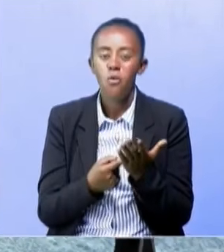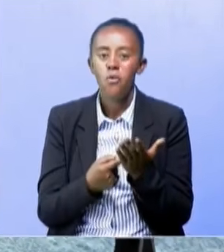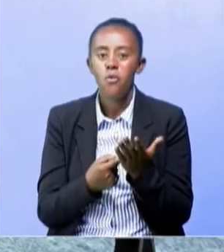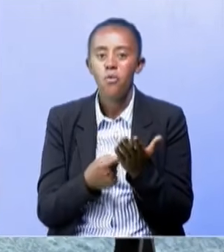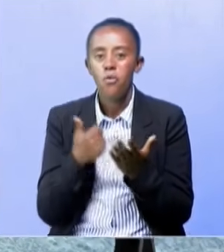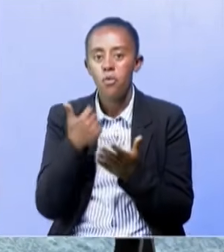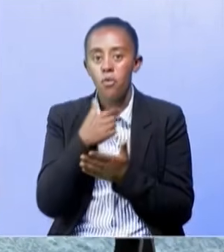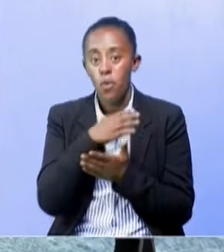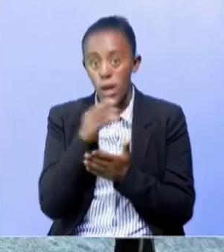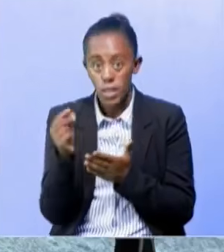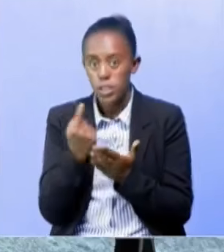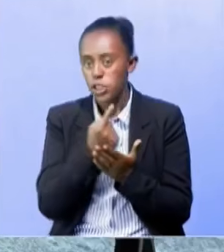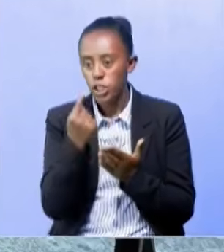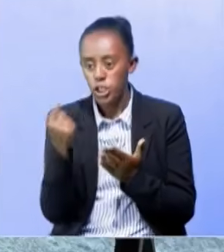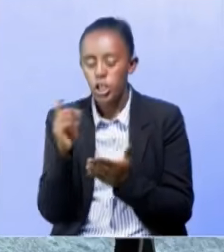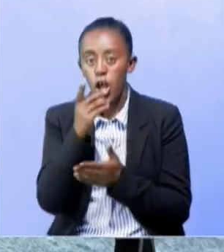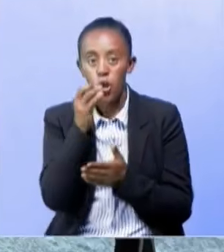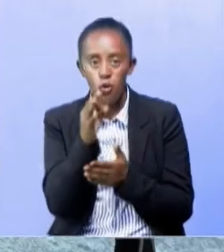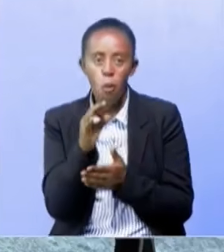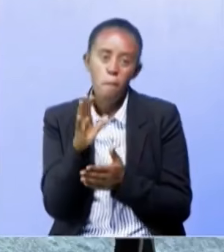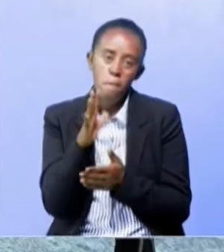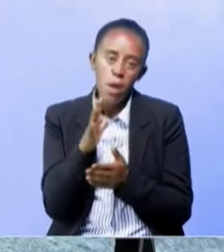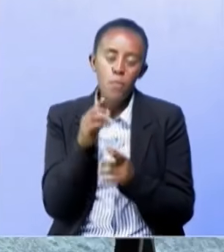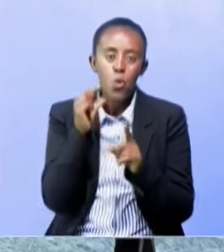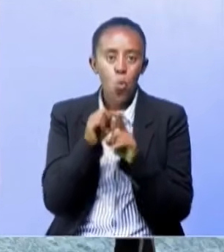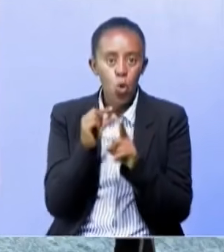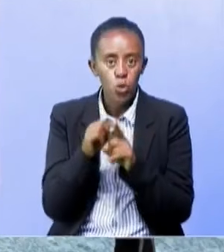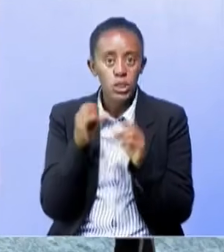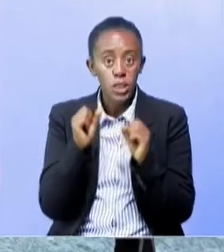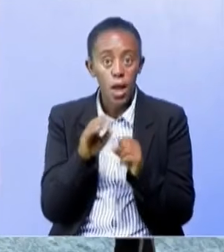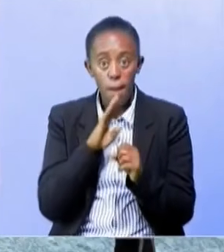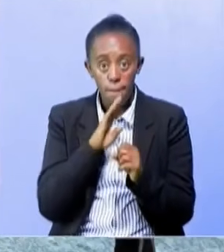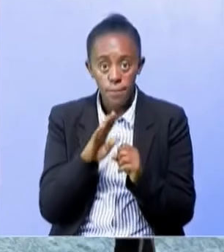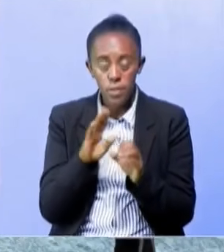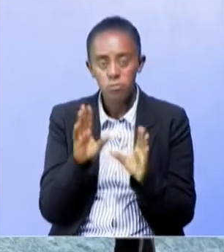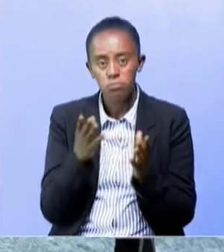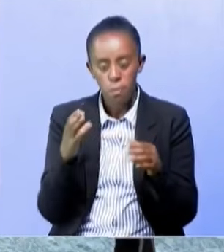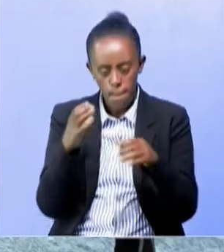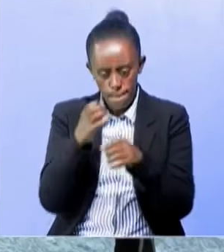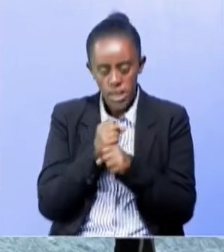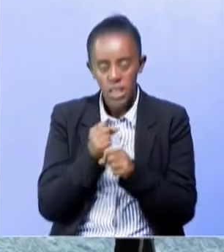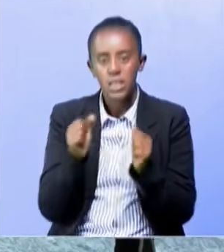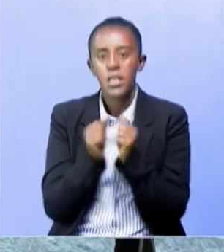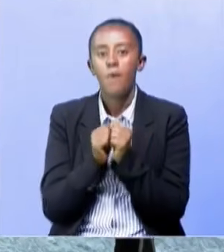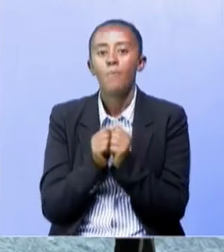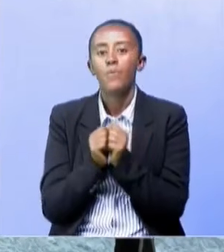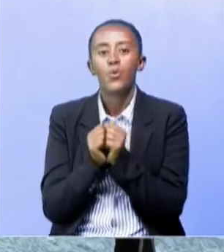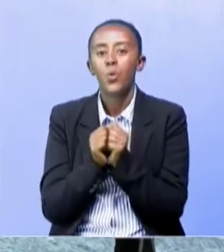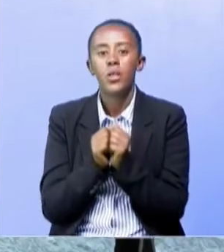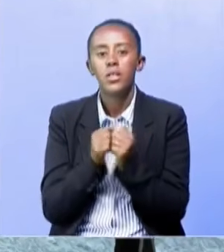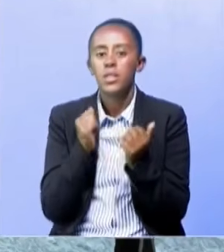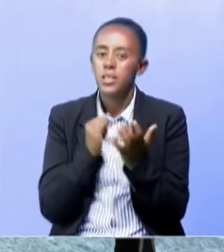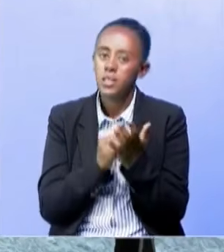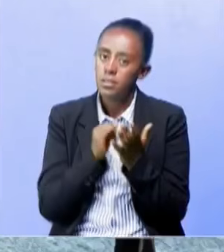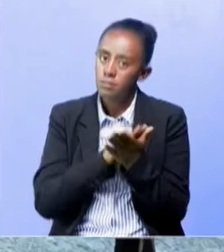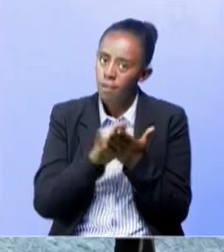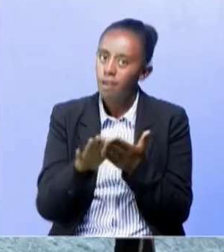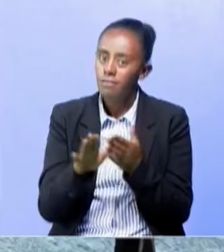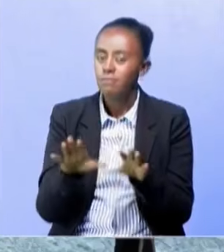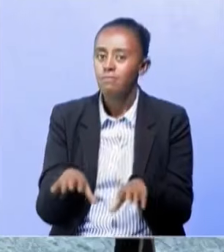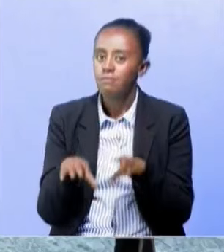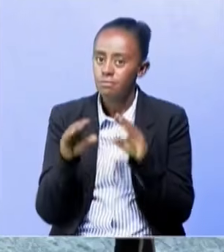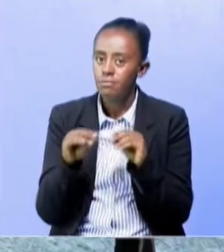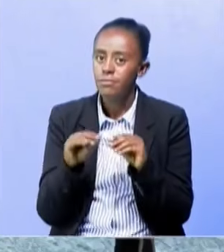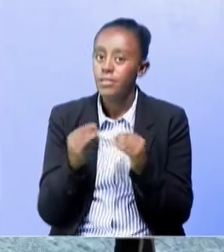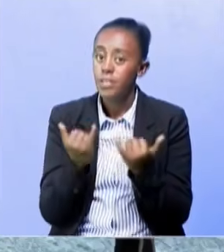and such kinds of maybe words can be used to bring them together, okay? It's nice. So students, now